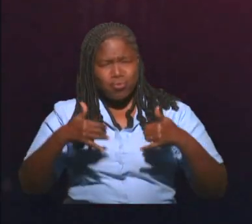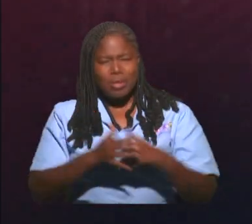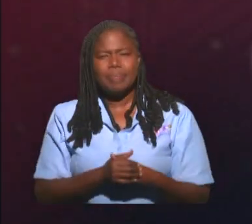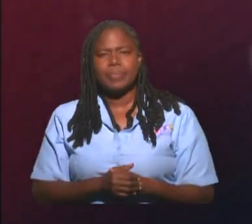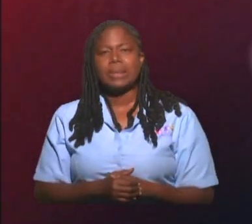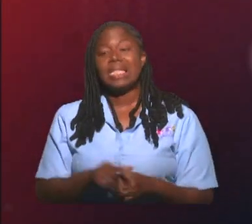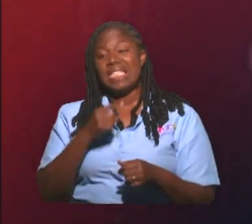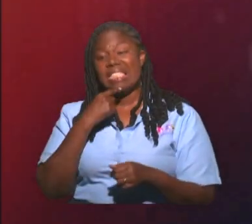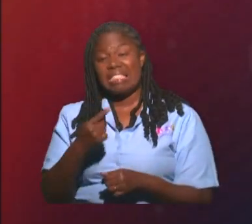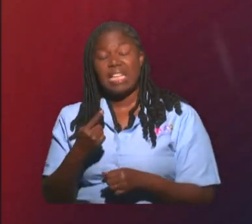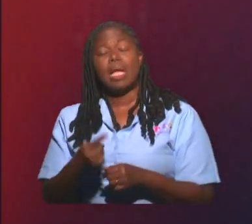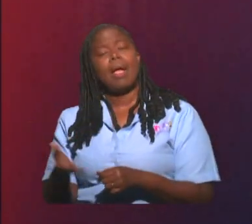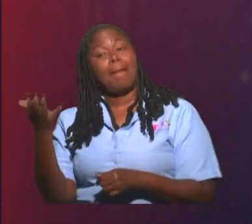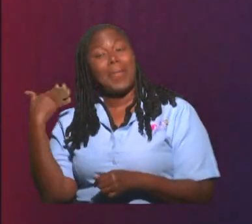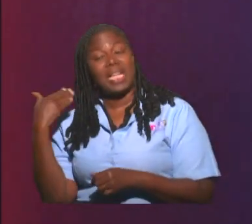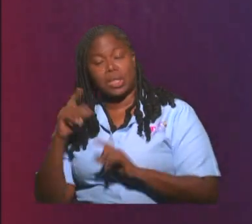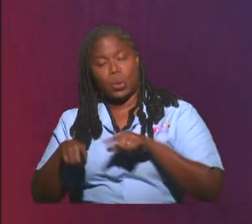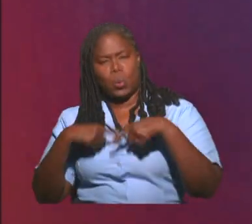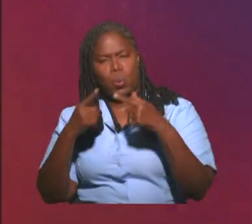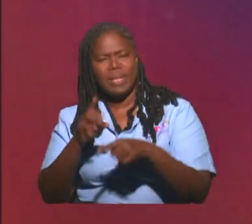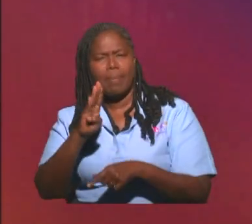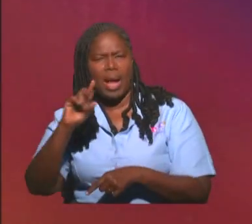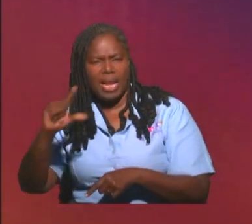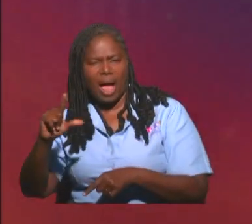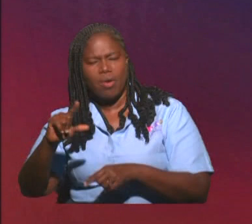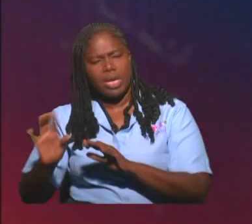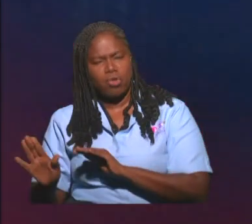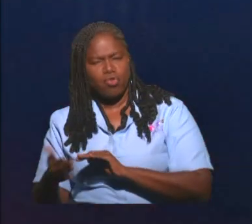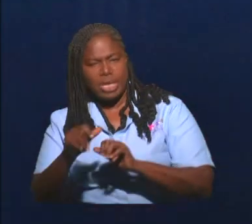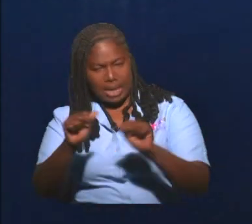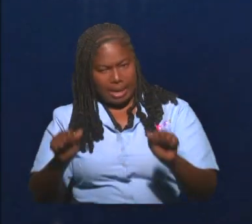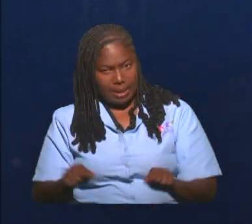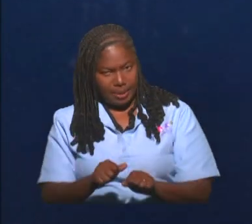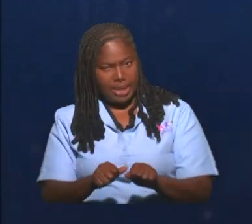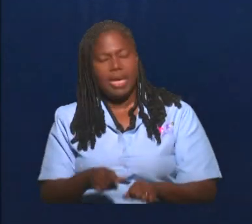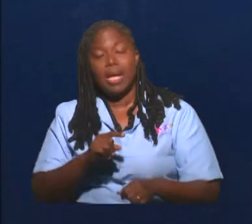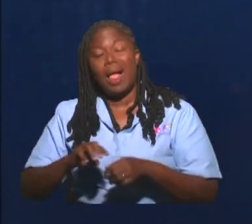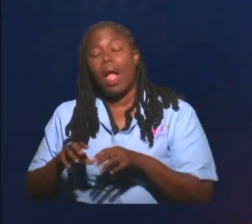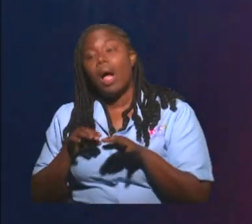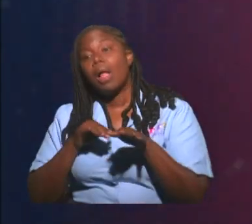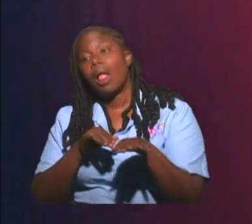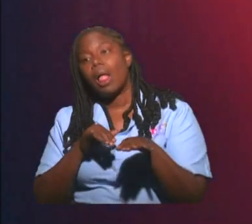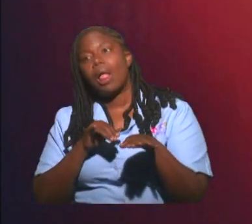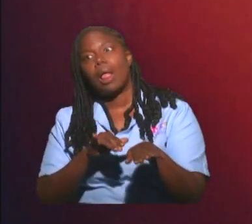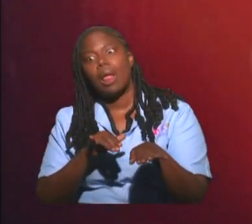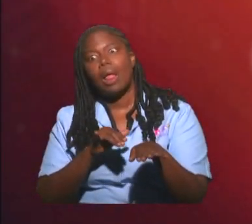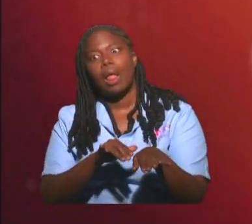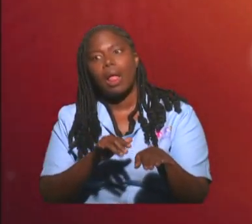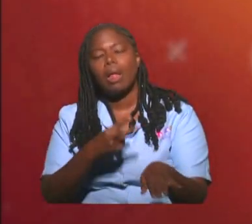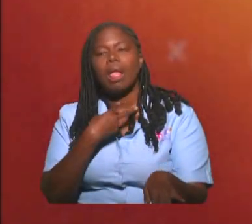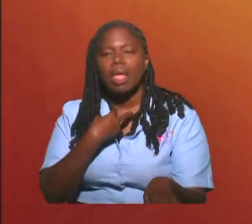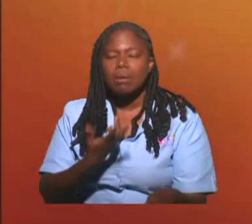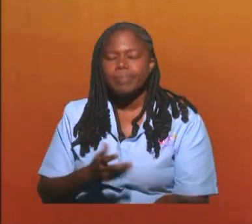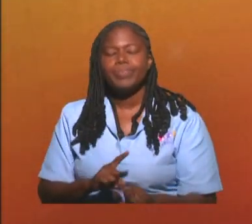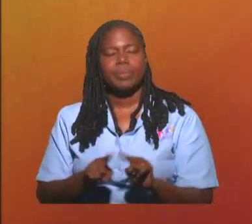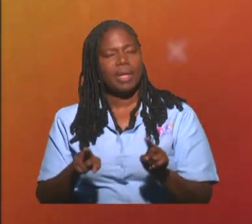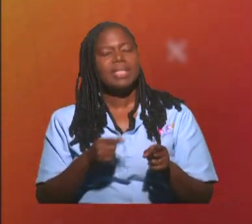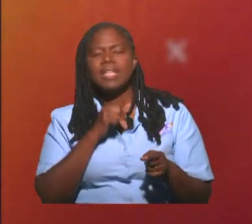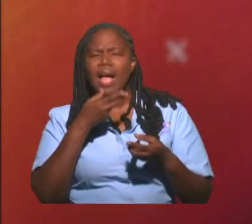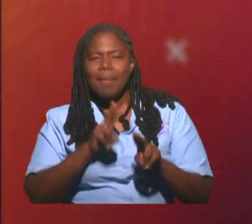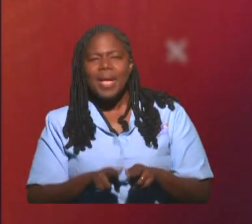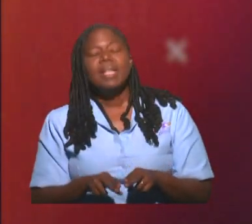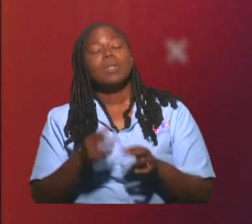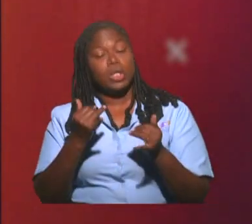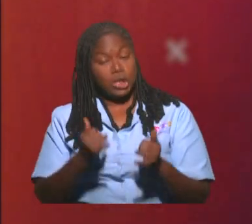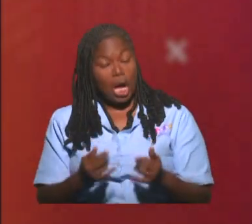gridlock traffic when attending games at the Brian Lara Cricket Academy. However, this may not occur this time around as the park and ride system has been